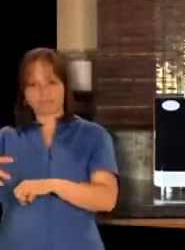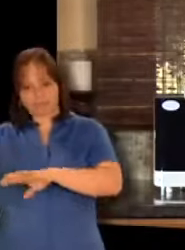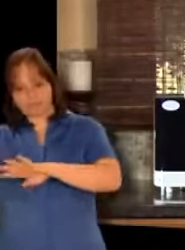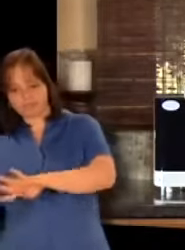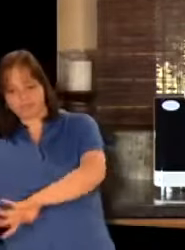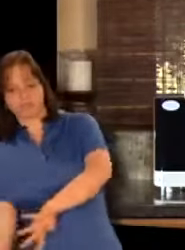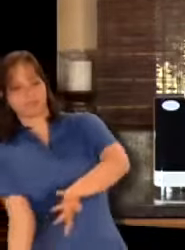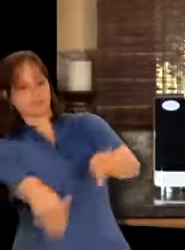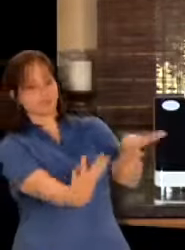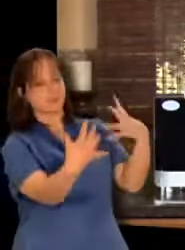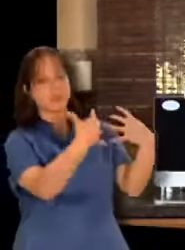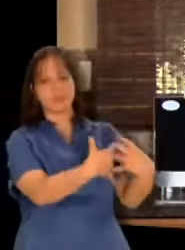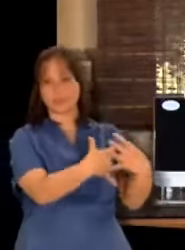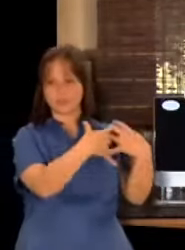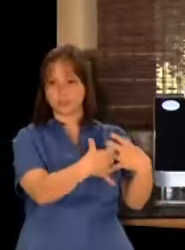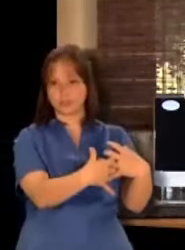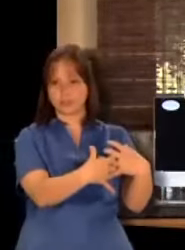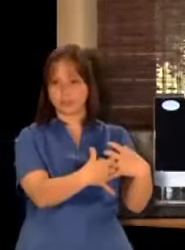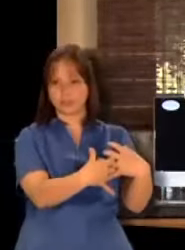the machine,